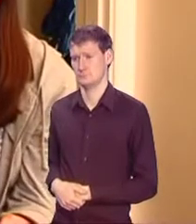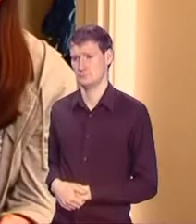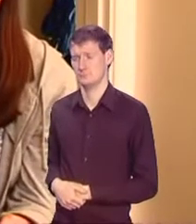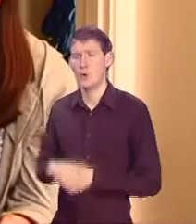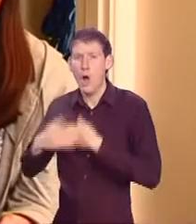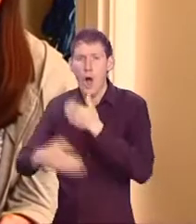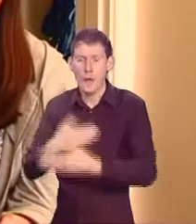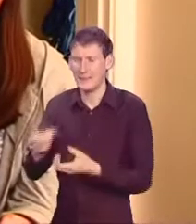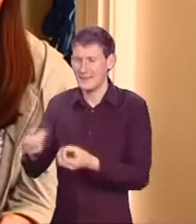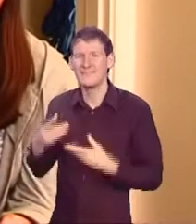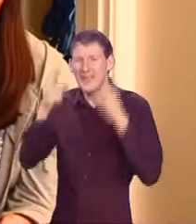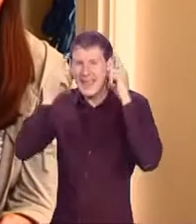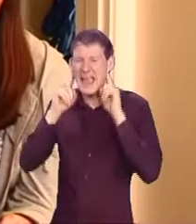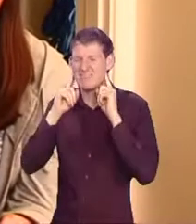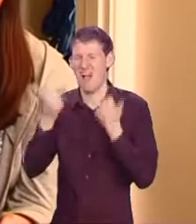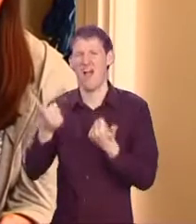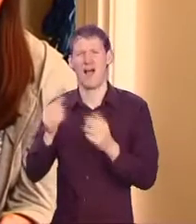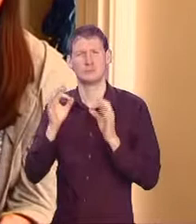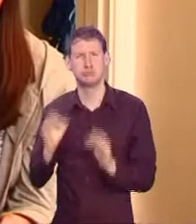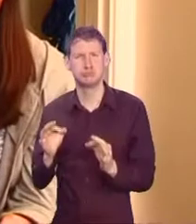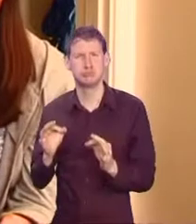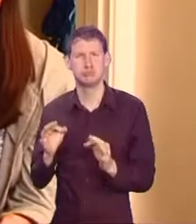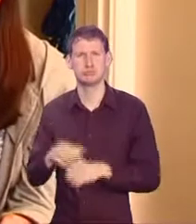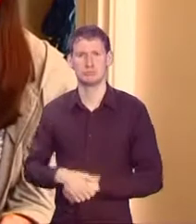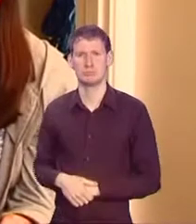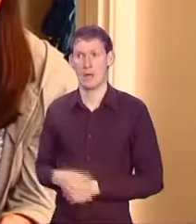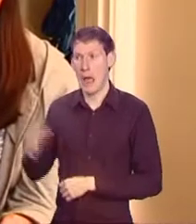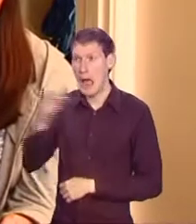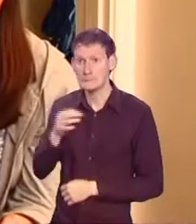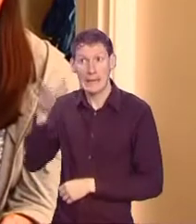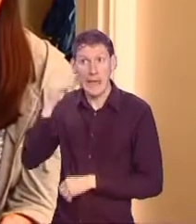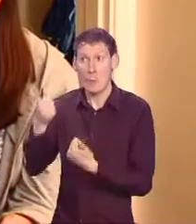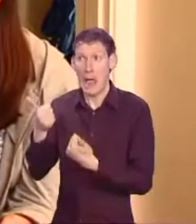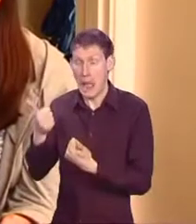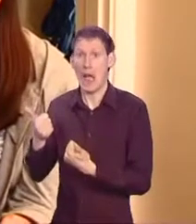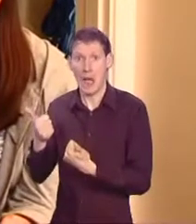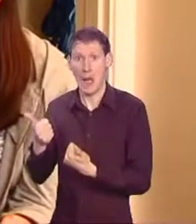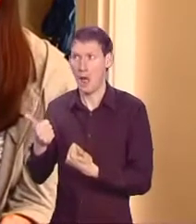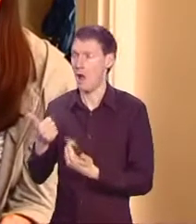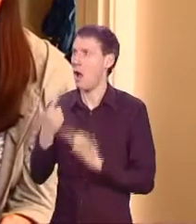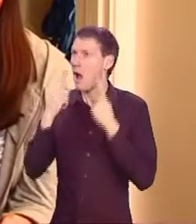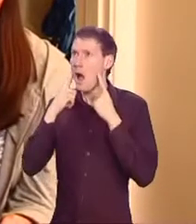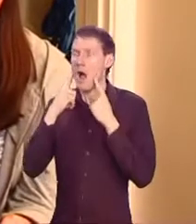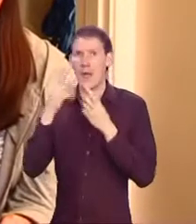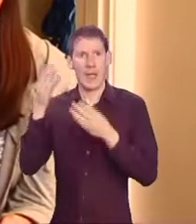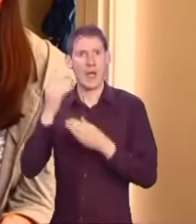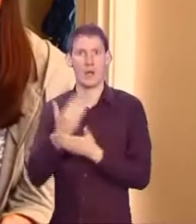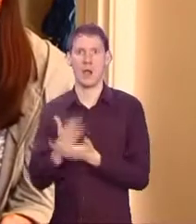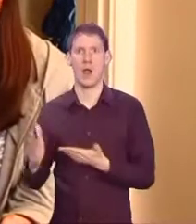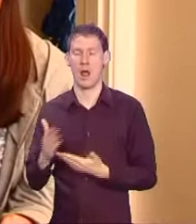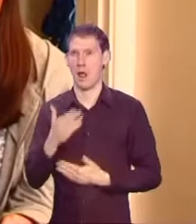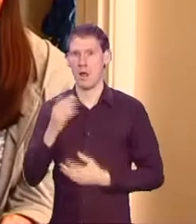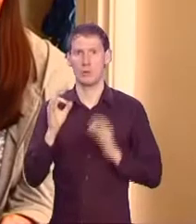They were lovely when I got them at the hospital. Can you hear okay, she said. It was lovely. I